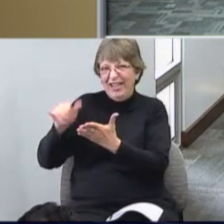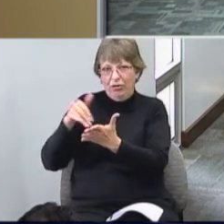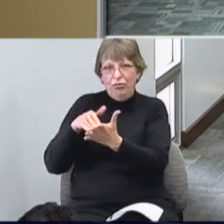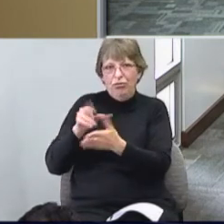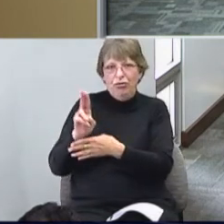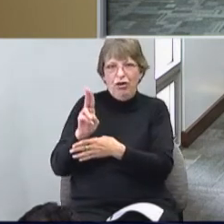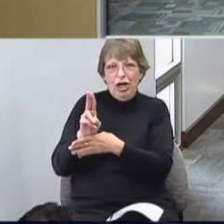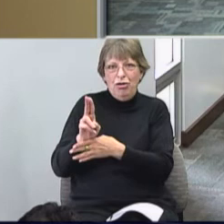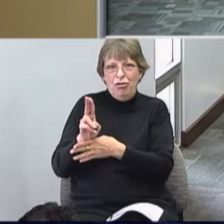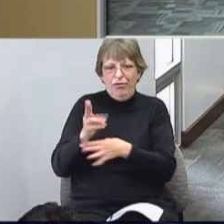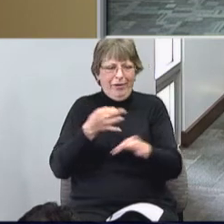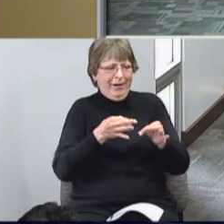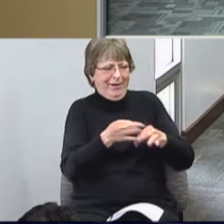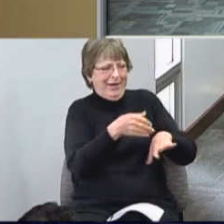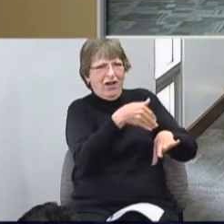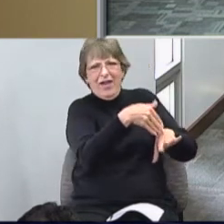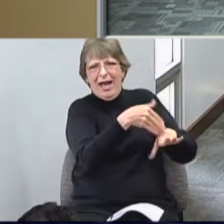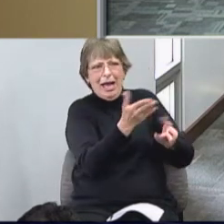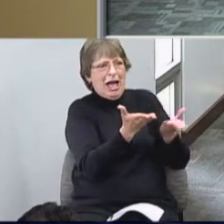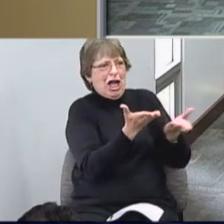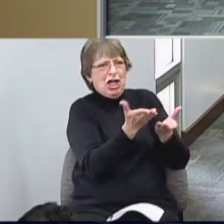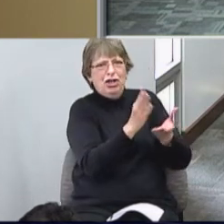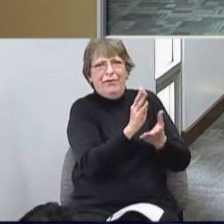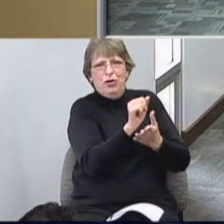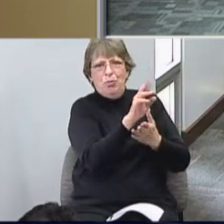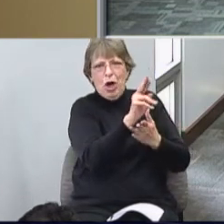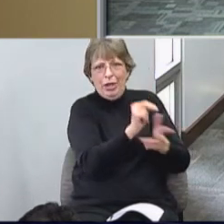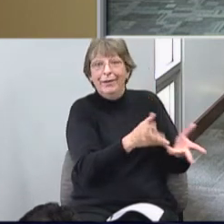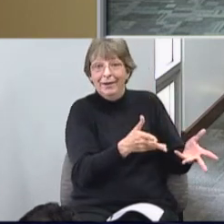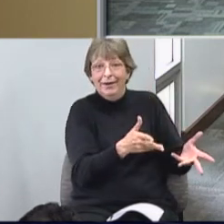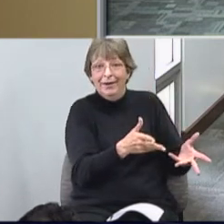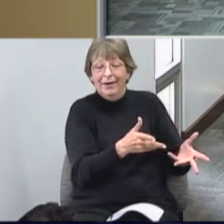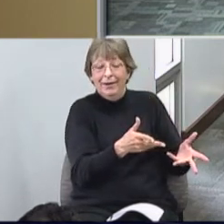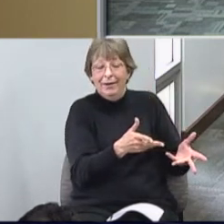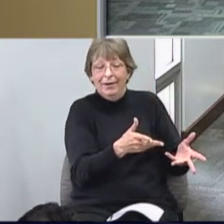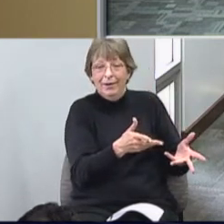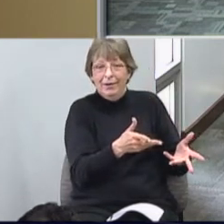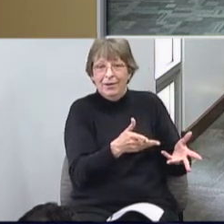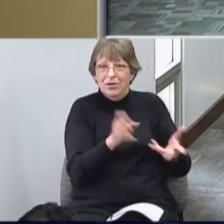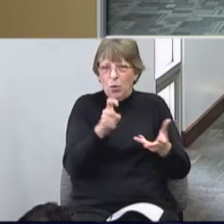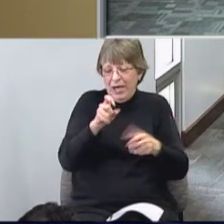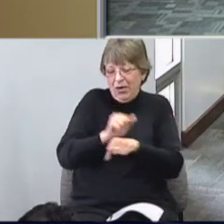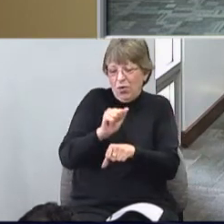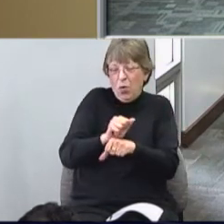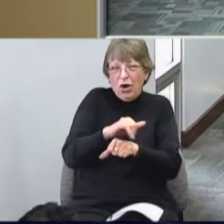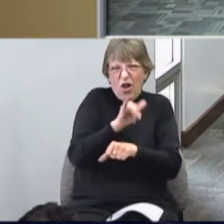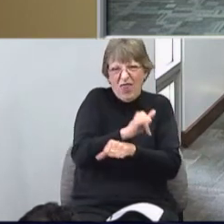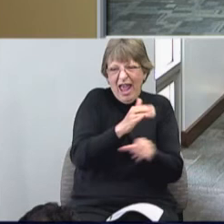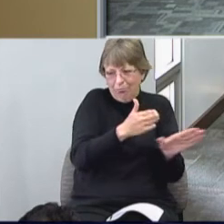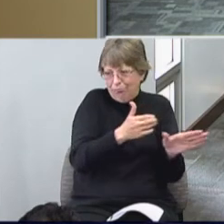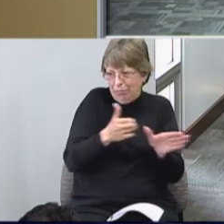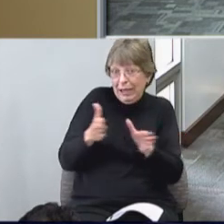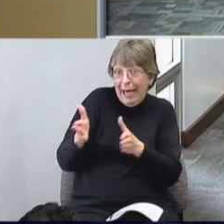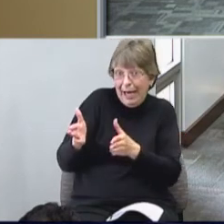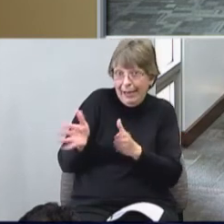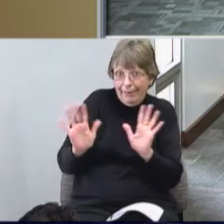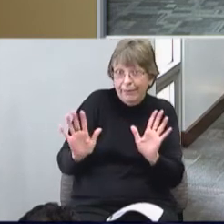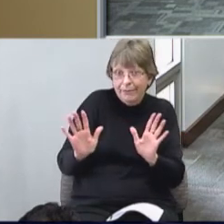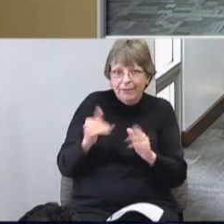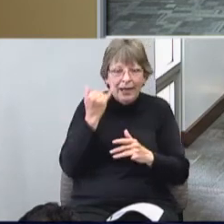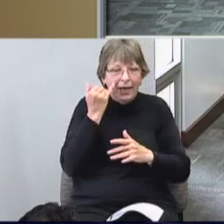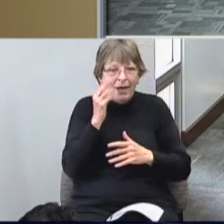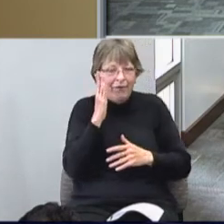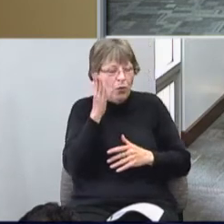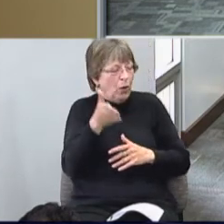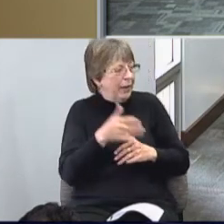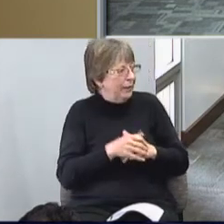broader impact at a more accessible site in the